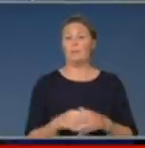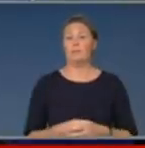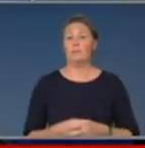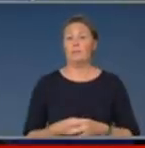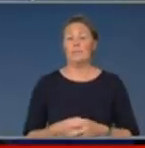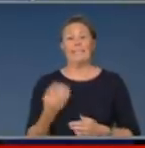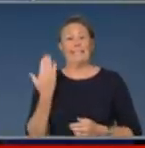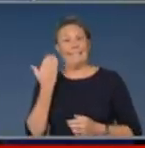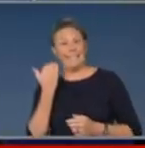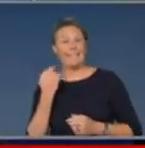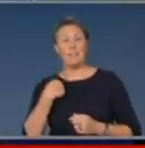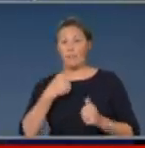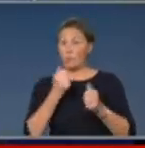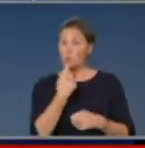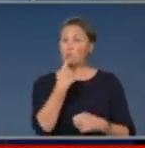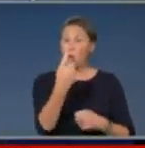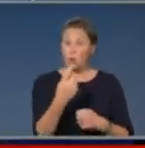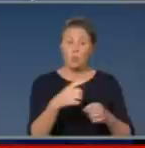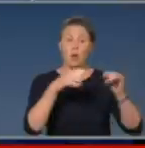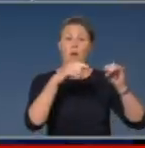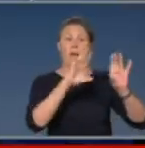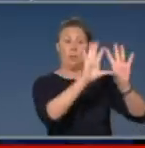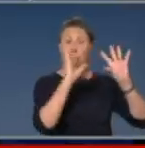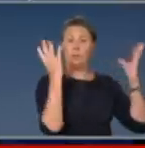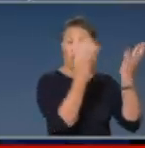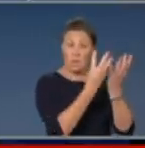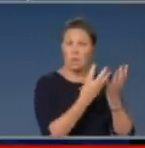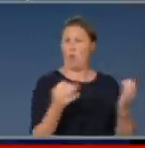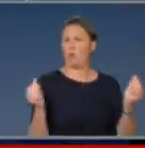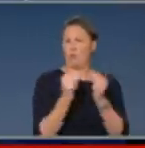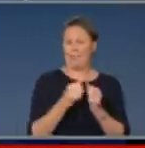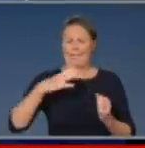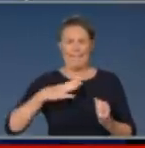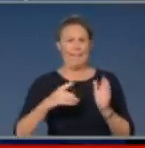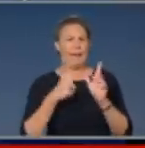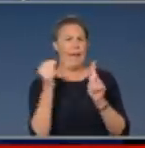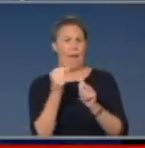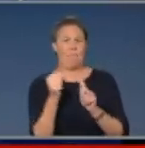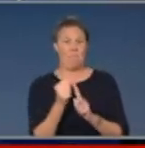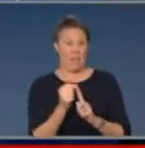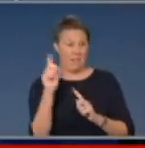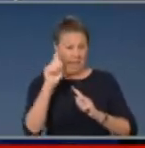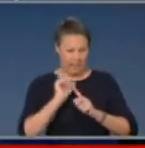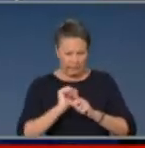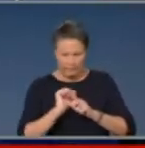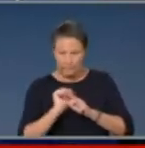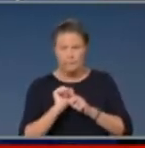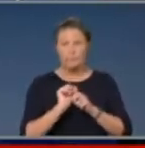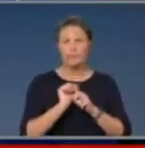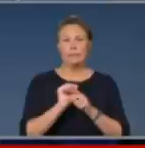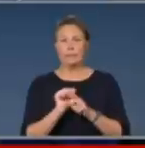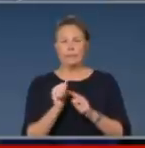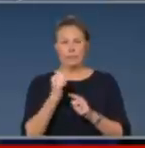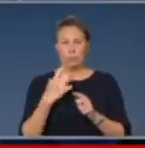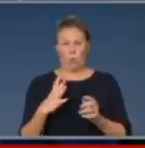received the in-principle support of the National Cabinet, and we've been taking that through its final stages in recent days.